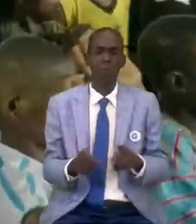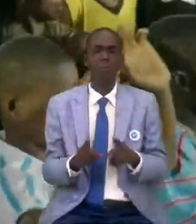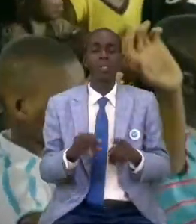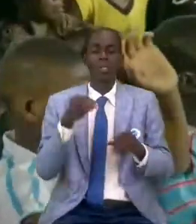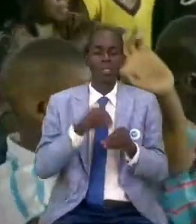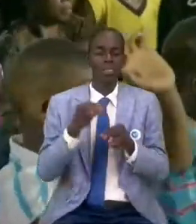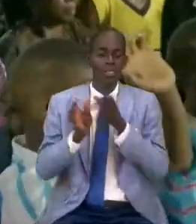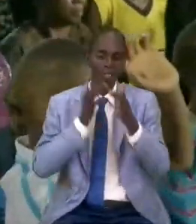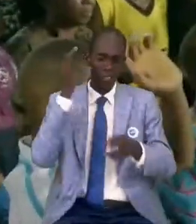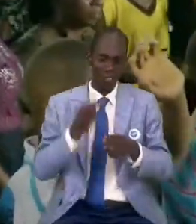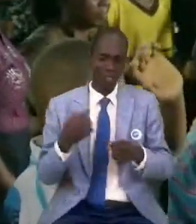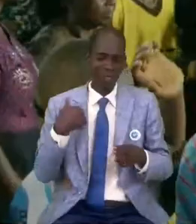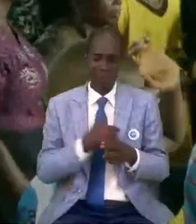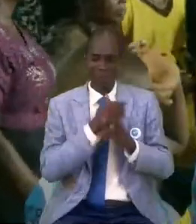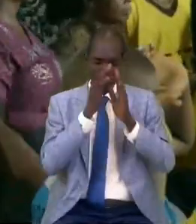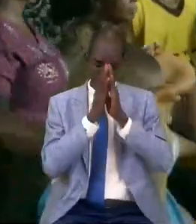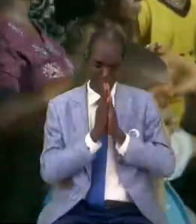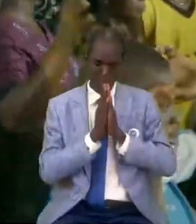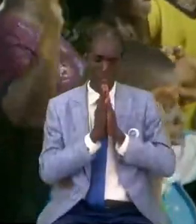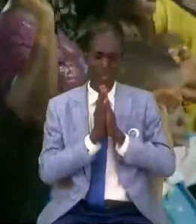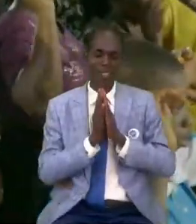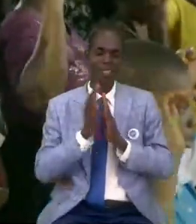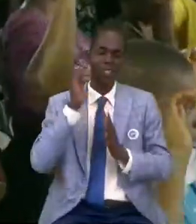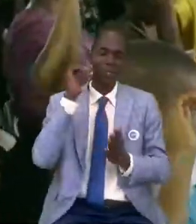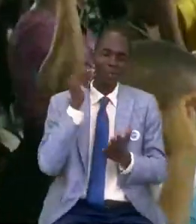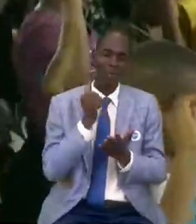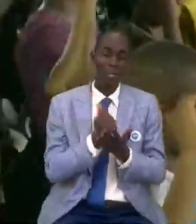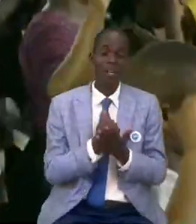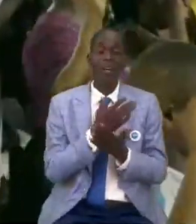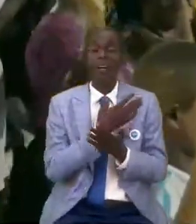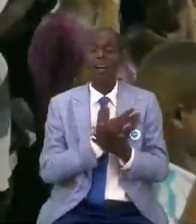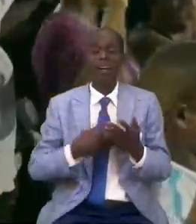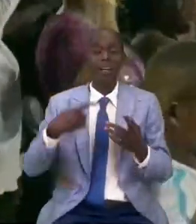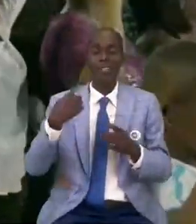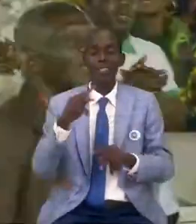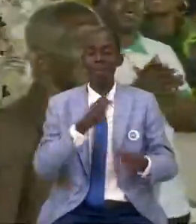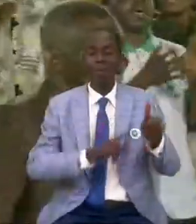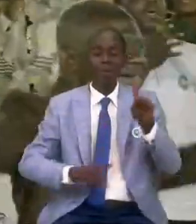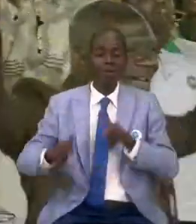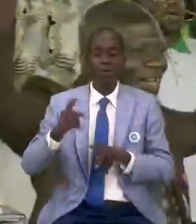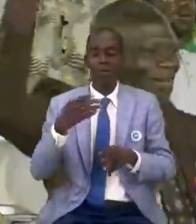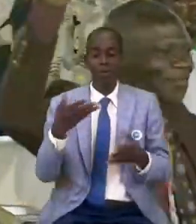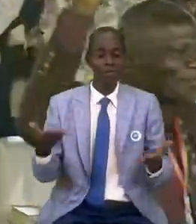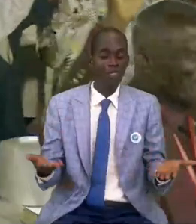And there's other people at far location, shout a great amen.